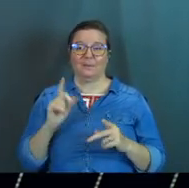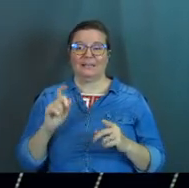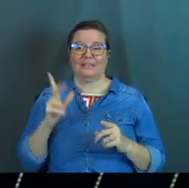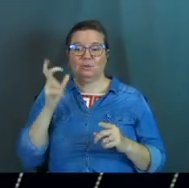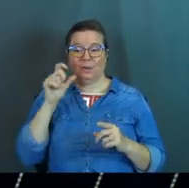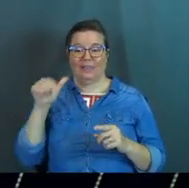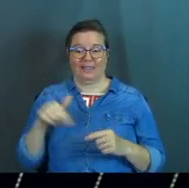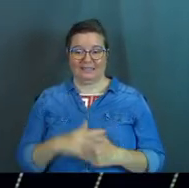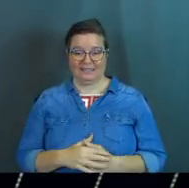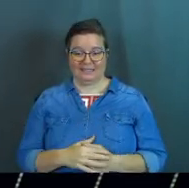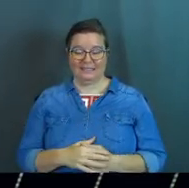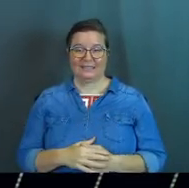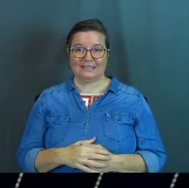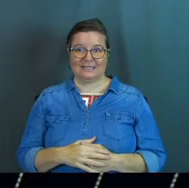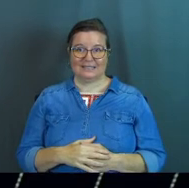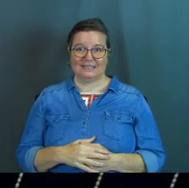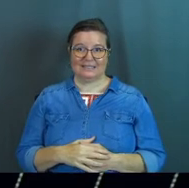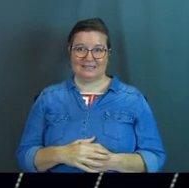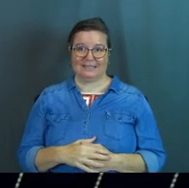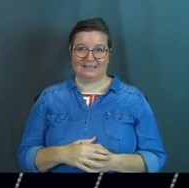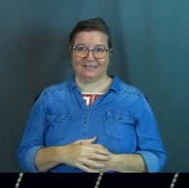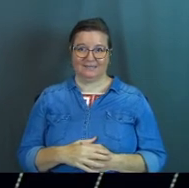that need to hear this?